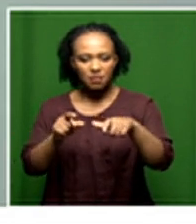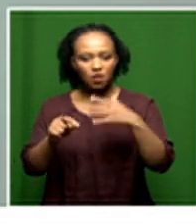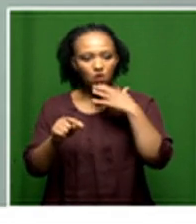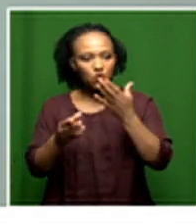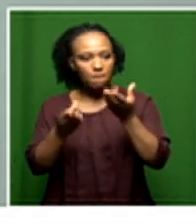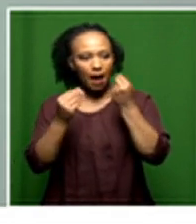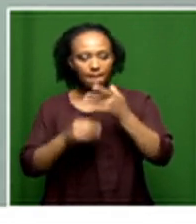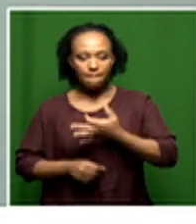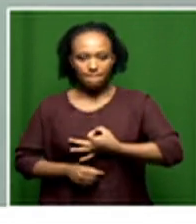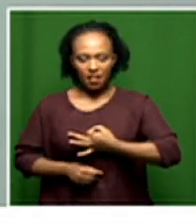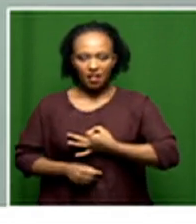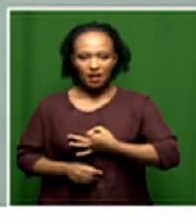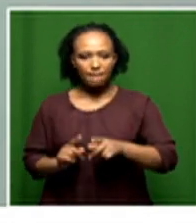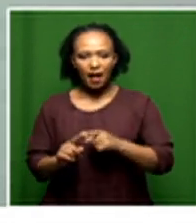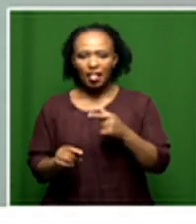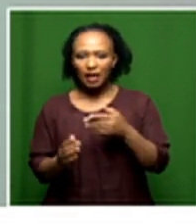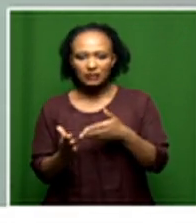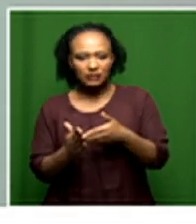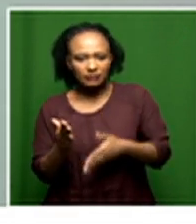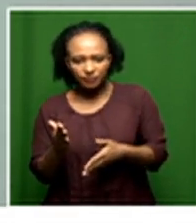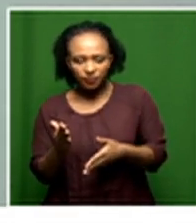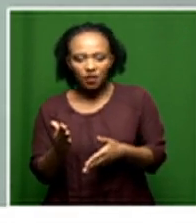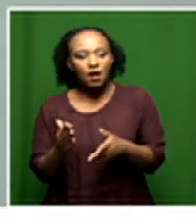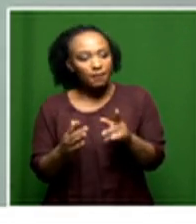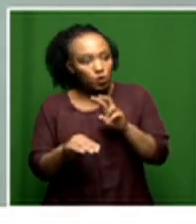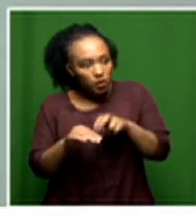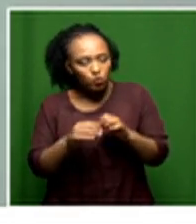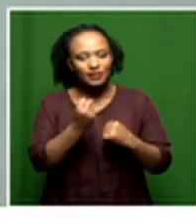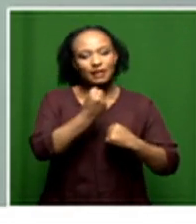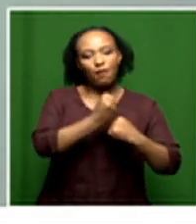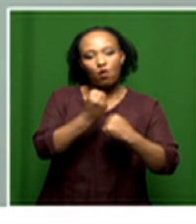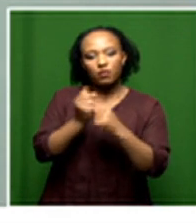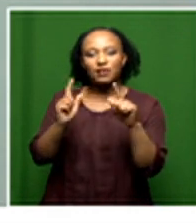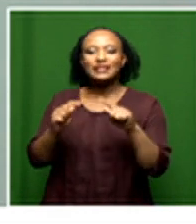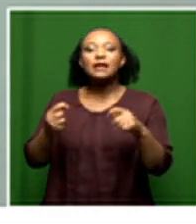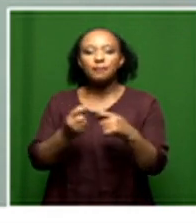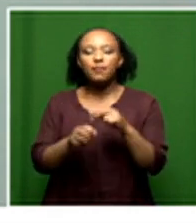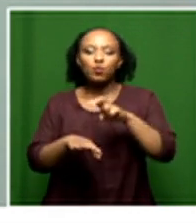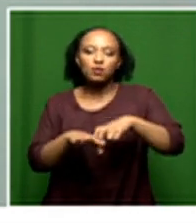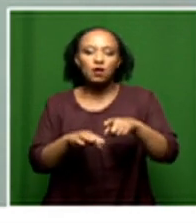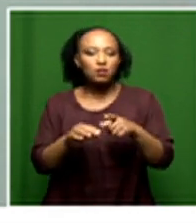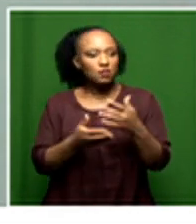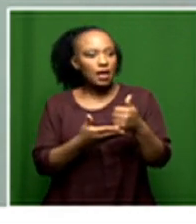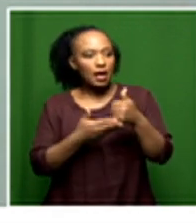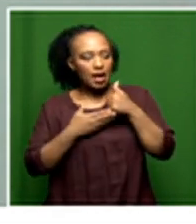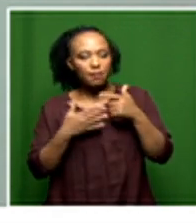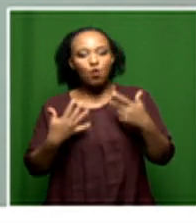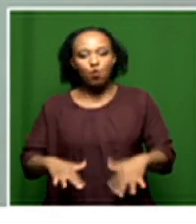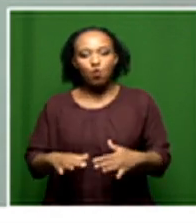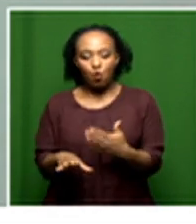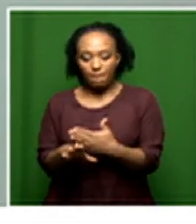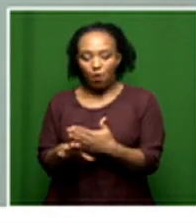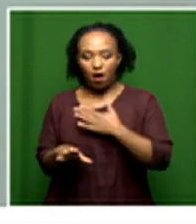at the end, but you just can't get there and get through it without your support team. Sure. And that's something that's really helped me also in my working